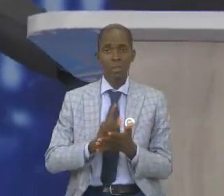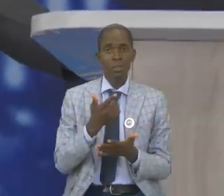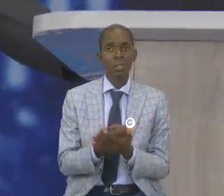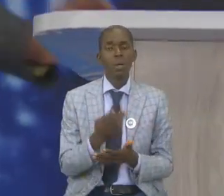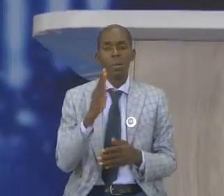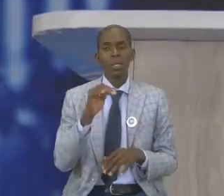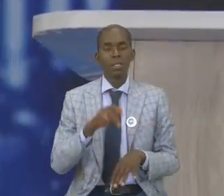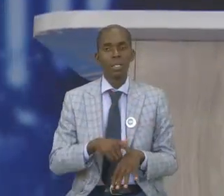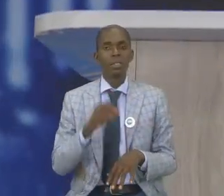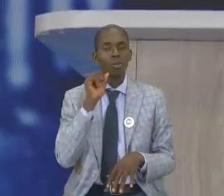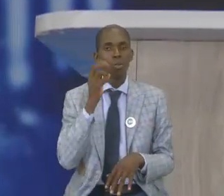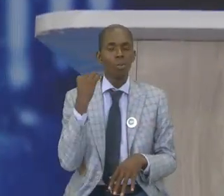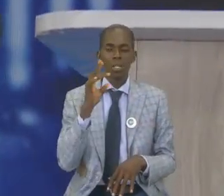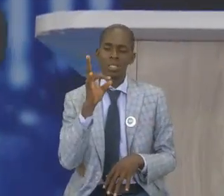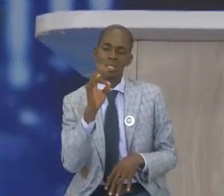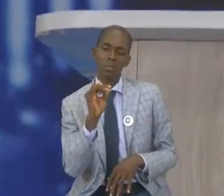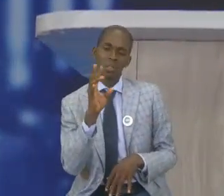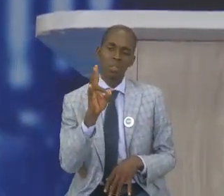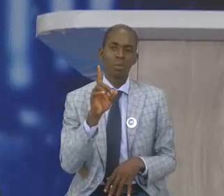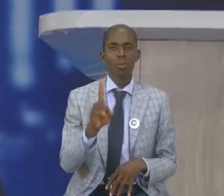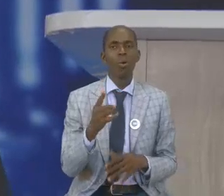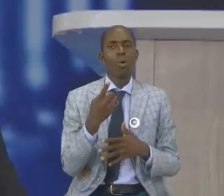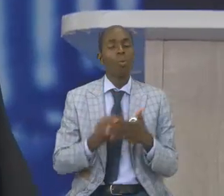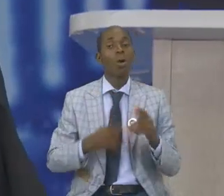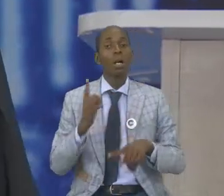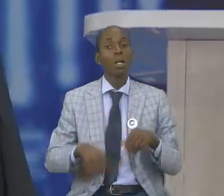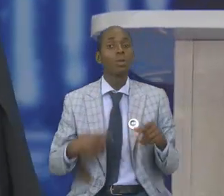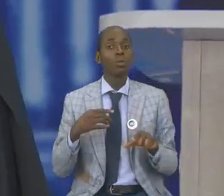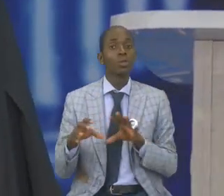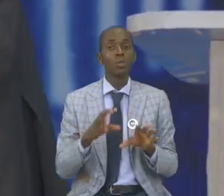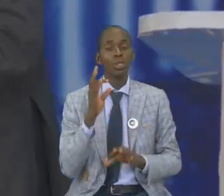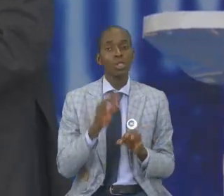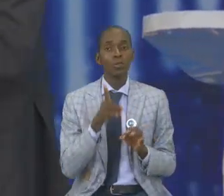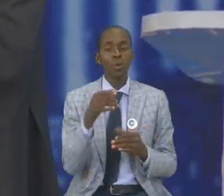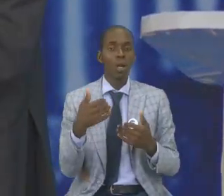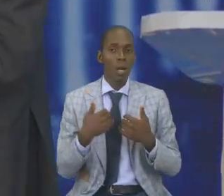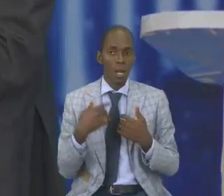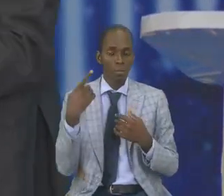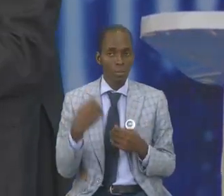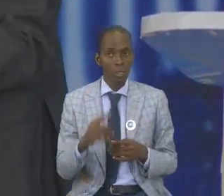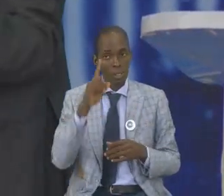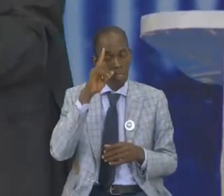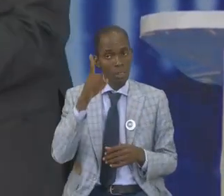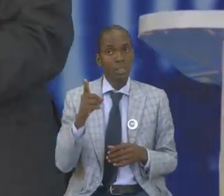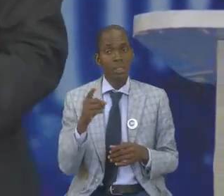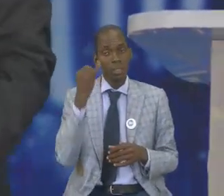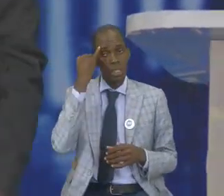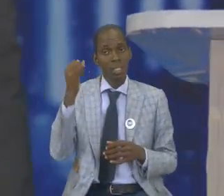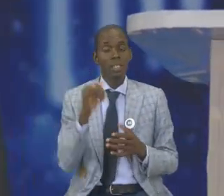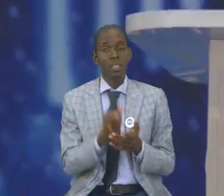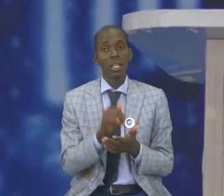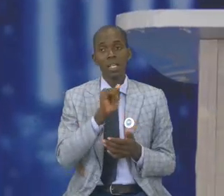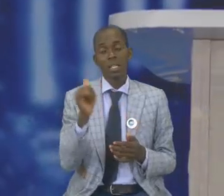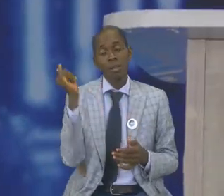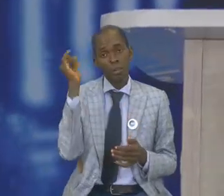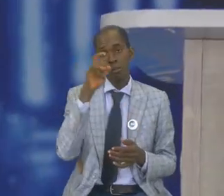70, 71. What can't we do? If you have the principle, the idea, a fool at 40 is a fool forever, that's your